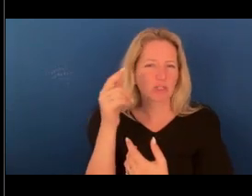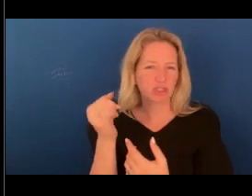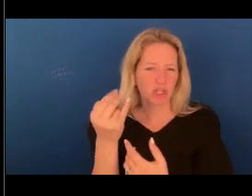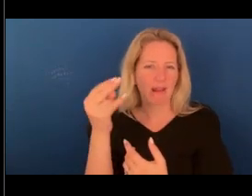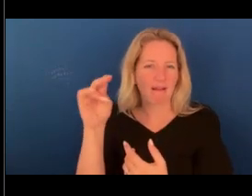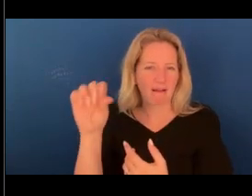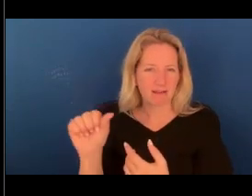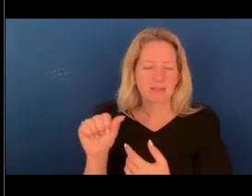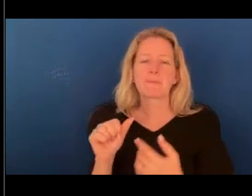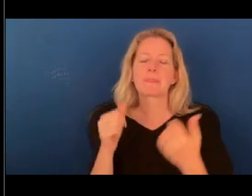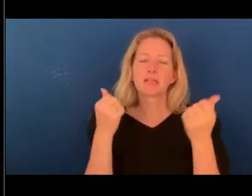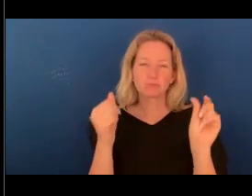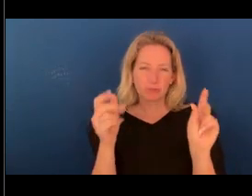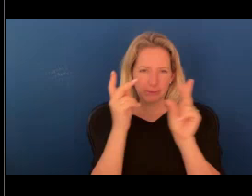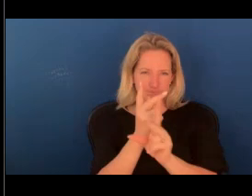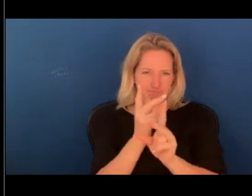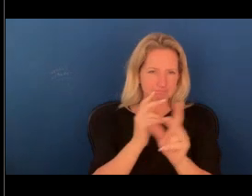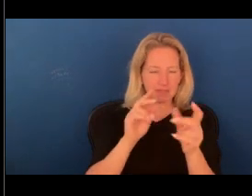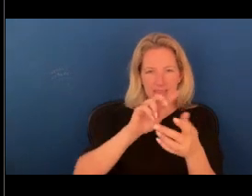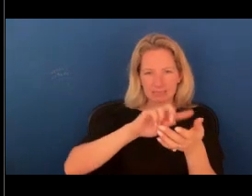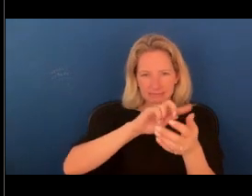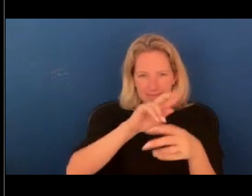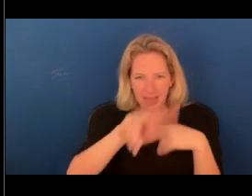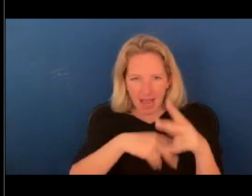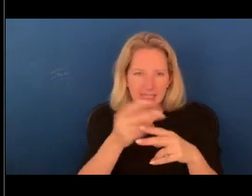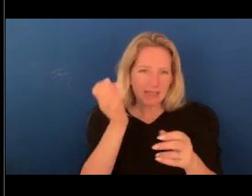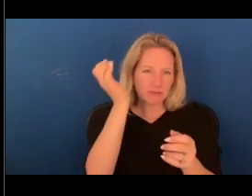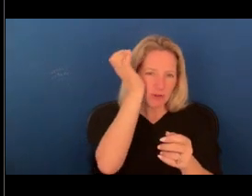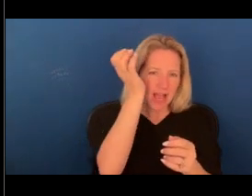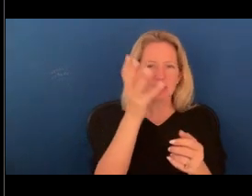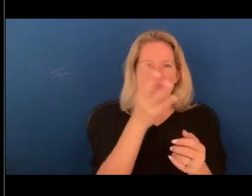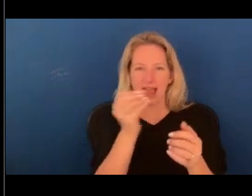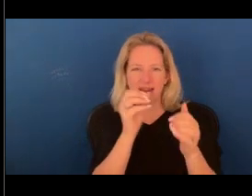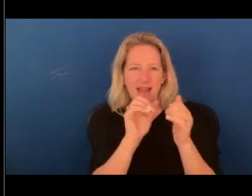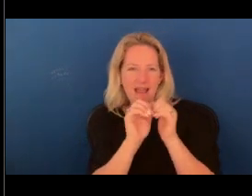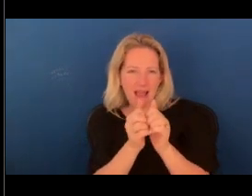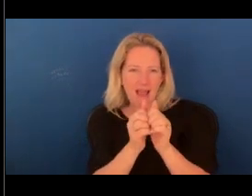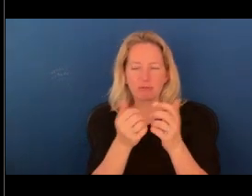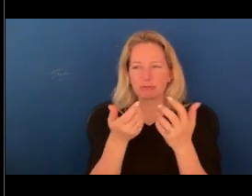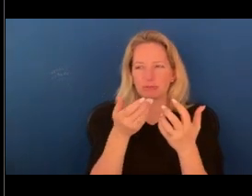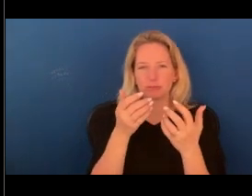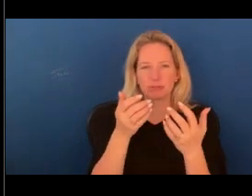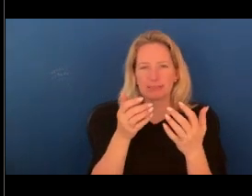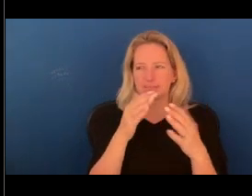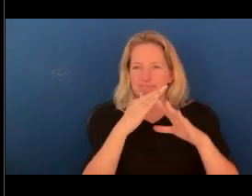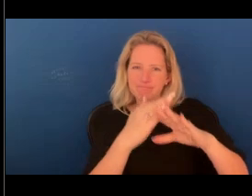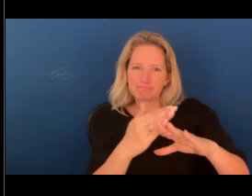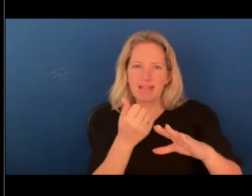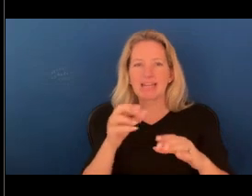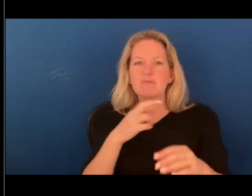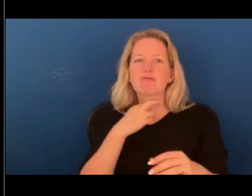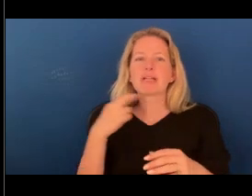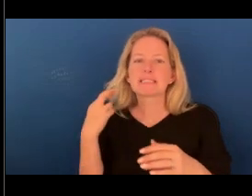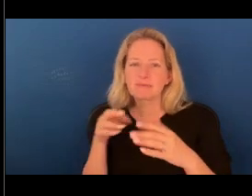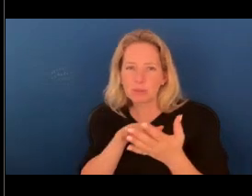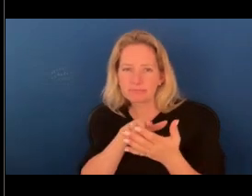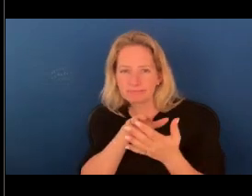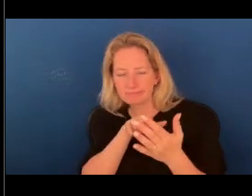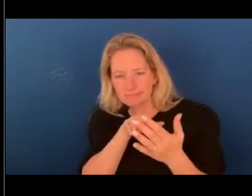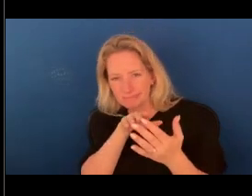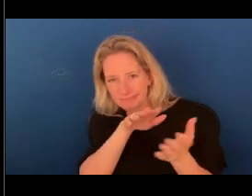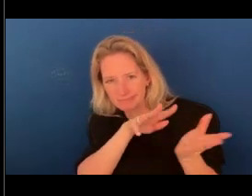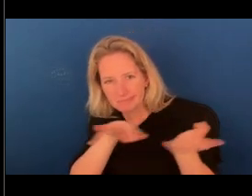types, and material types of trash alongside roadways and at risk for getting into domestic waterways. We also have some data on the map on